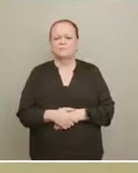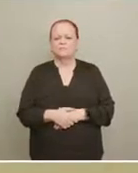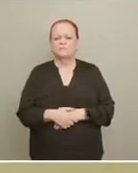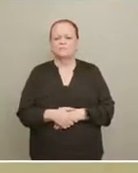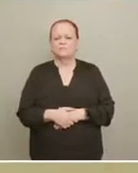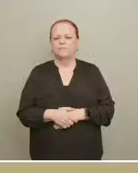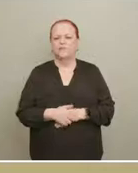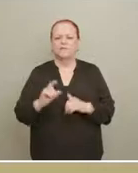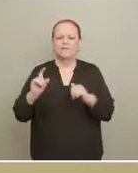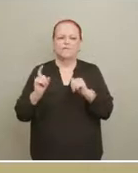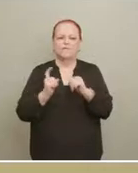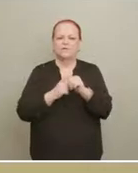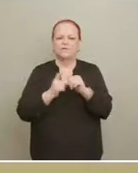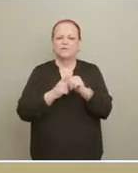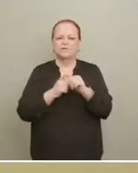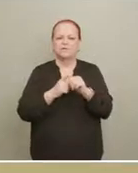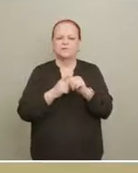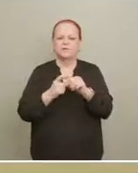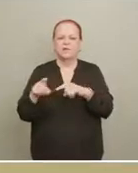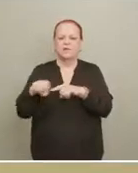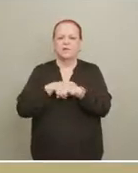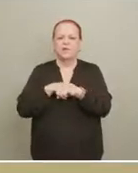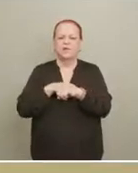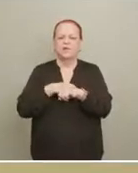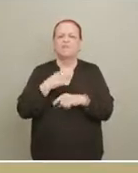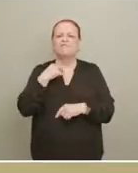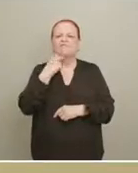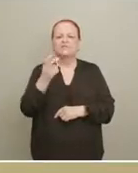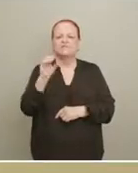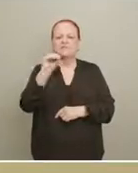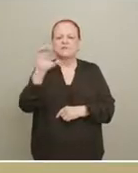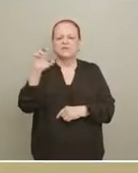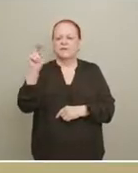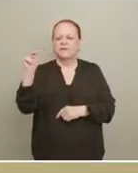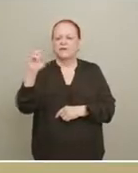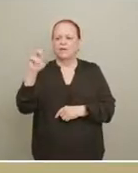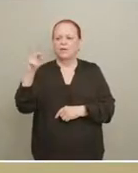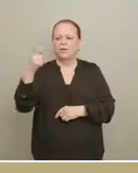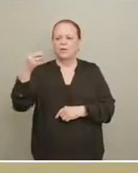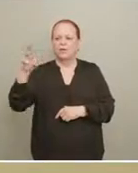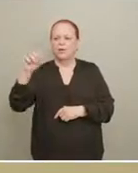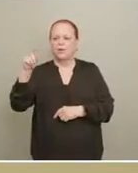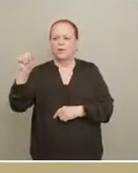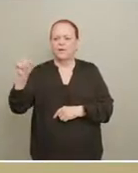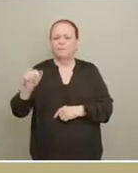First, we'll go to the line of Nick Gerda with the voice of OC. Please go ahead.